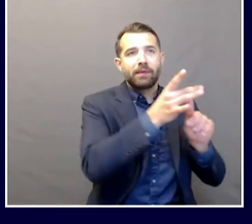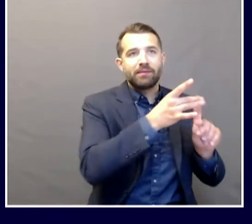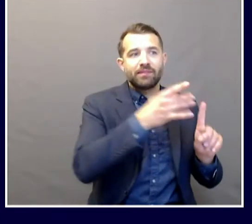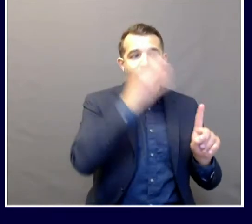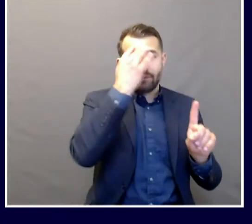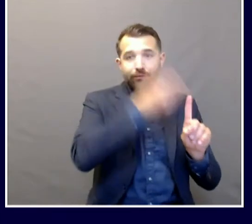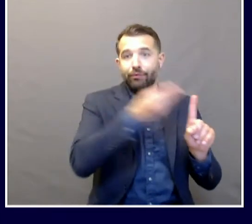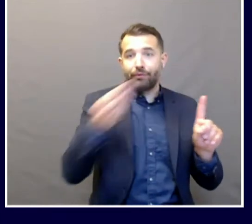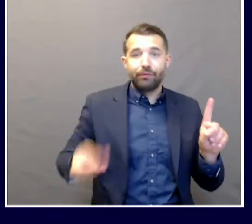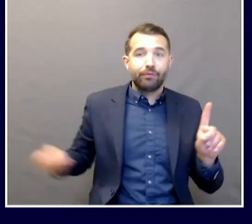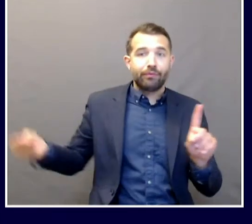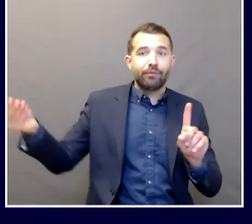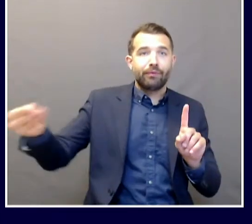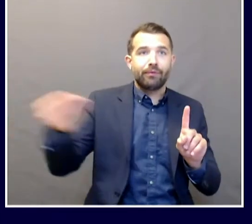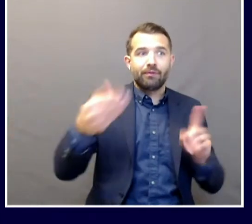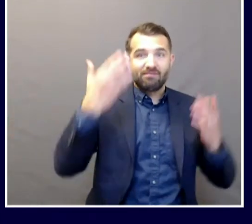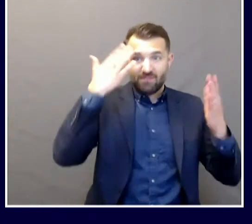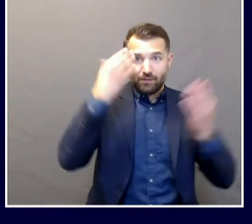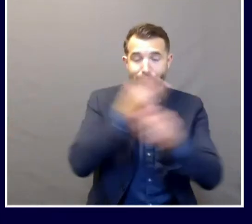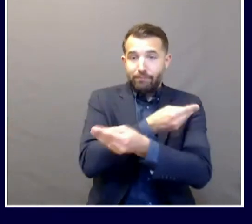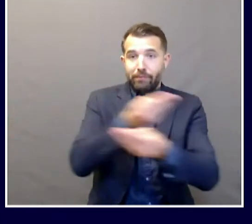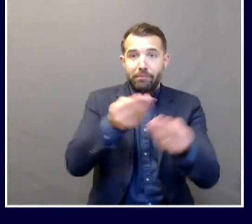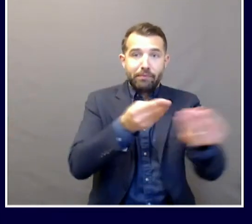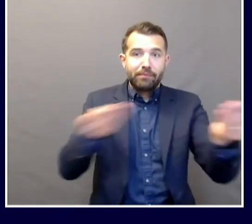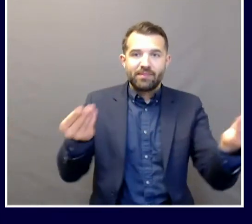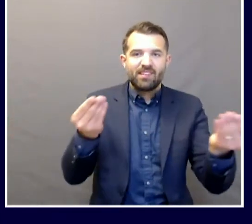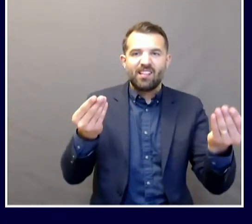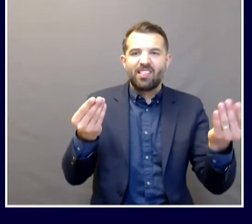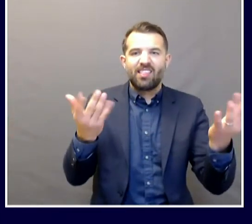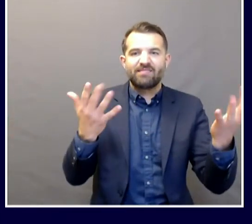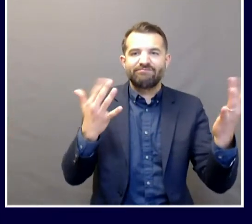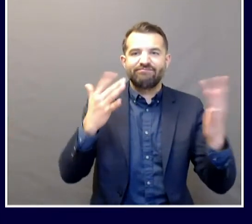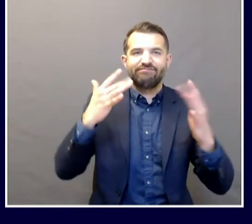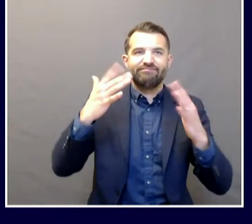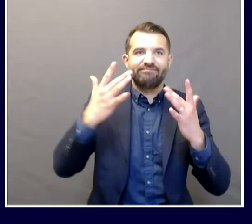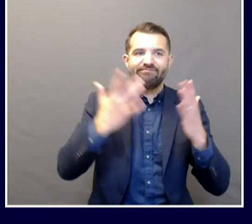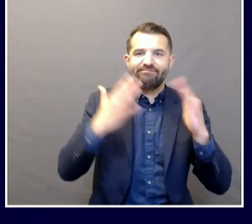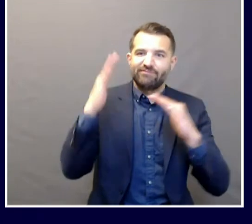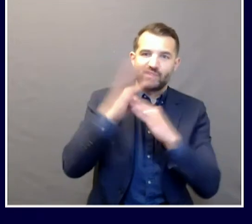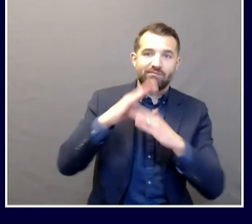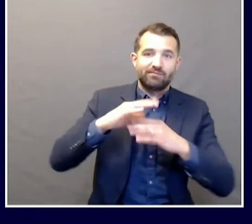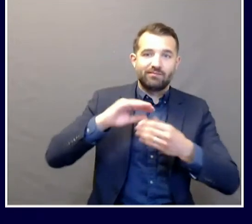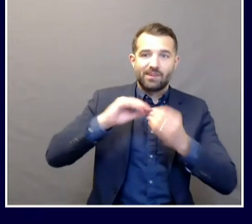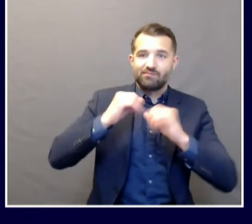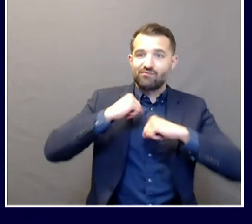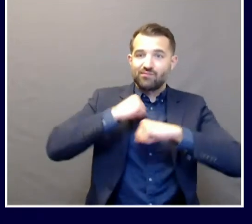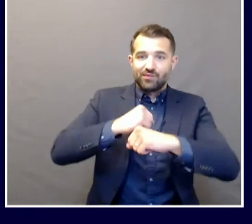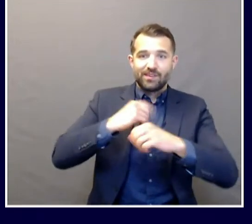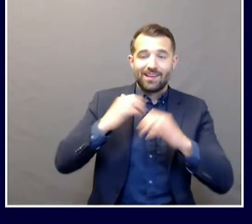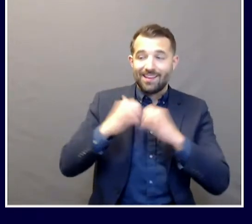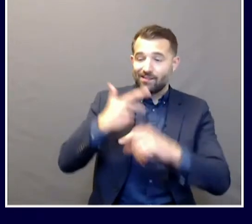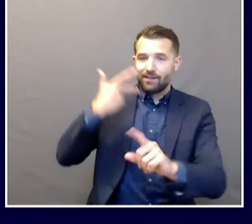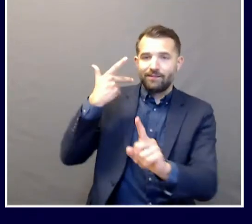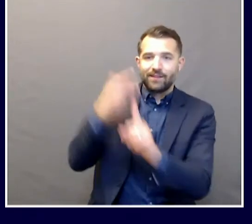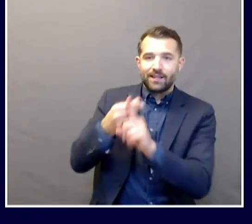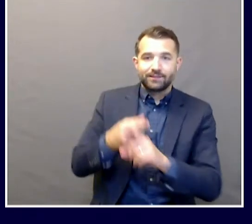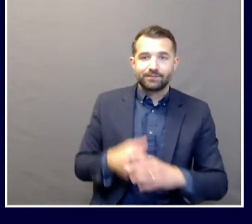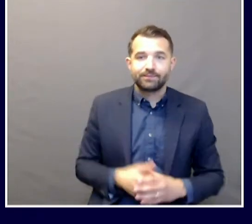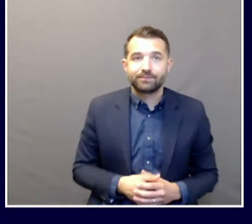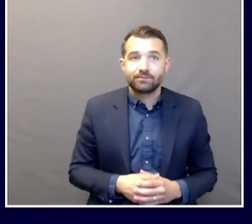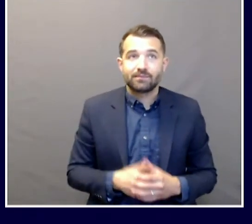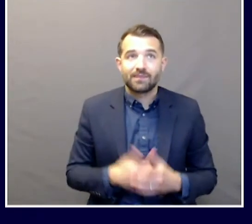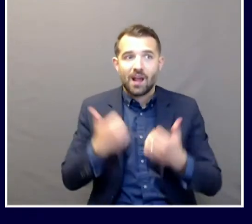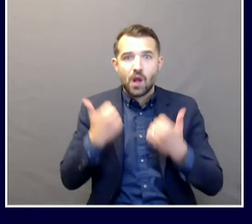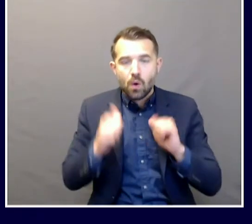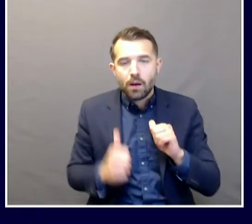got is vaccination. We're really focused on making vaccination as easily accessible in Androscoggin